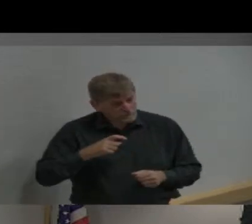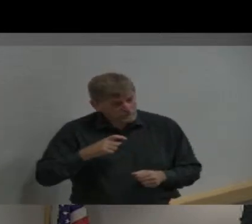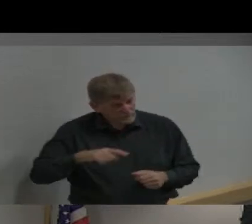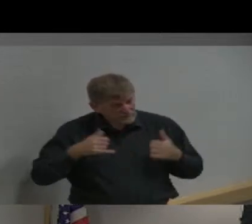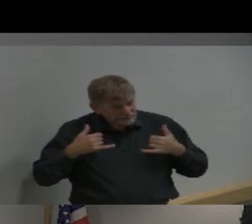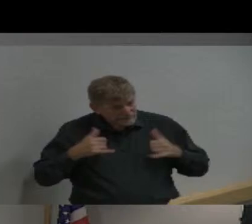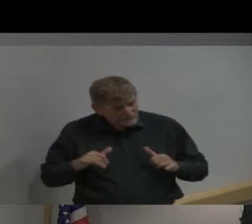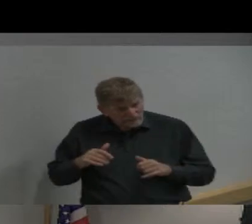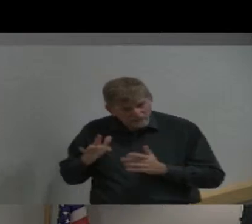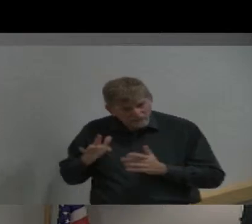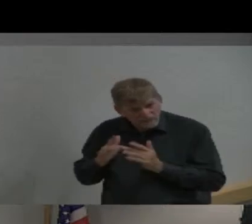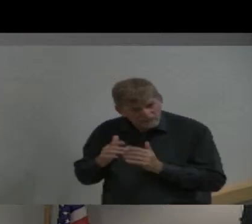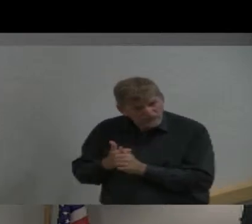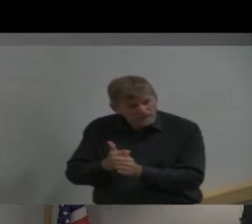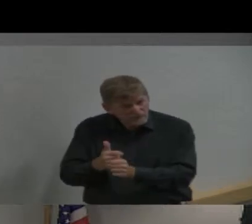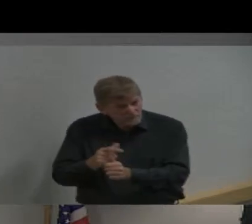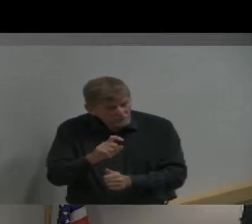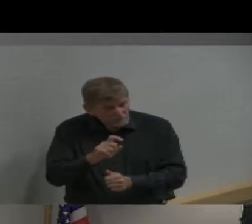testing capacity?